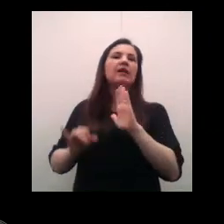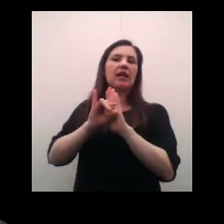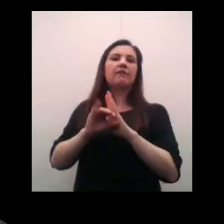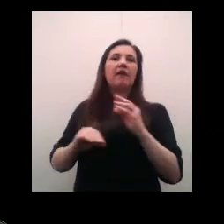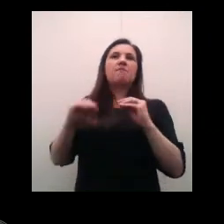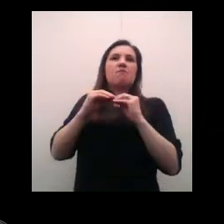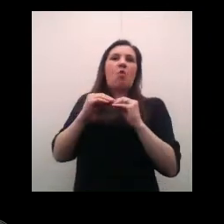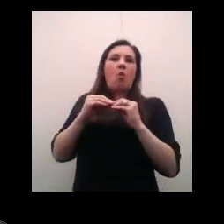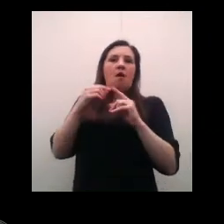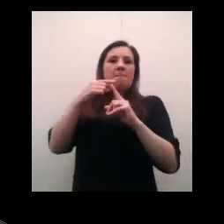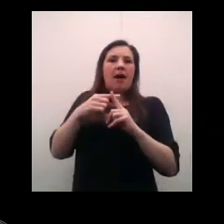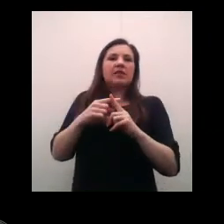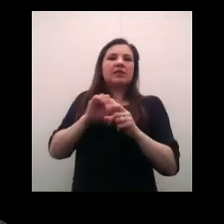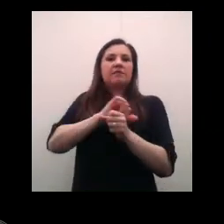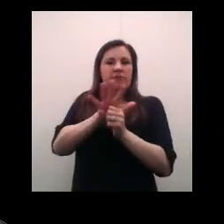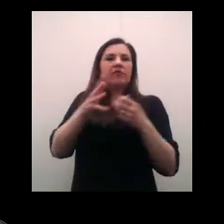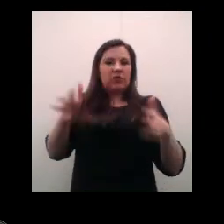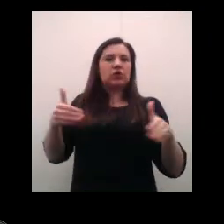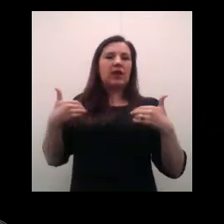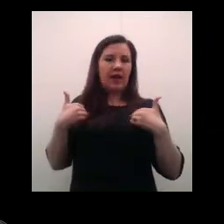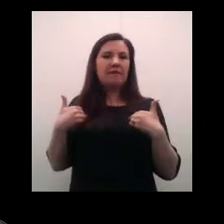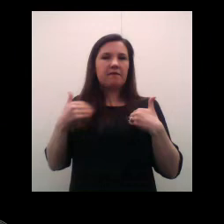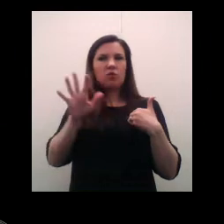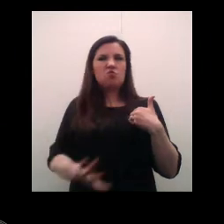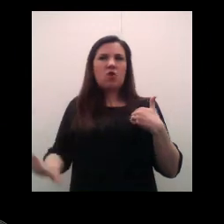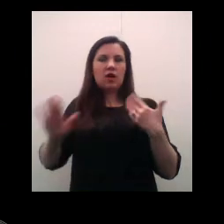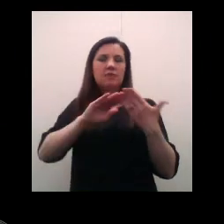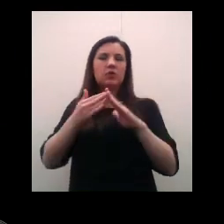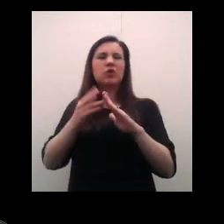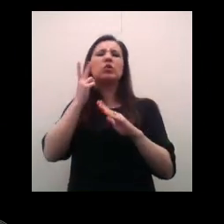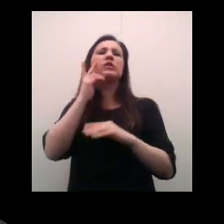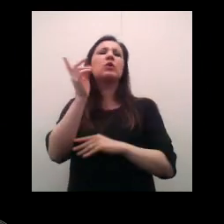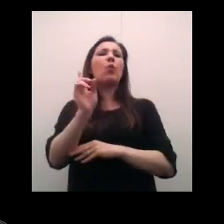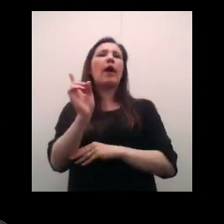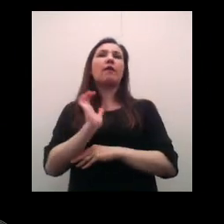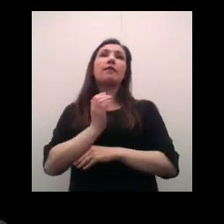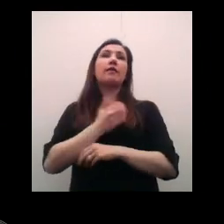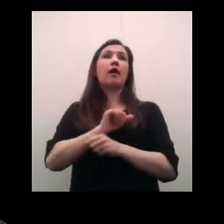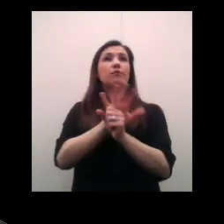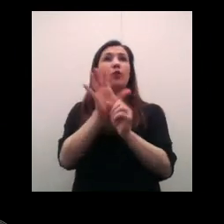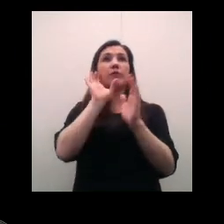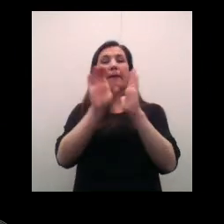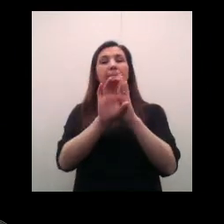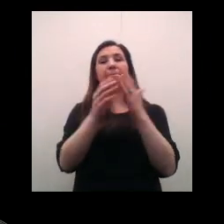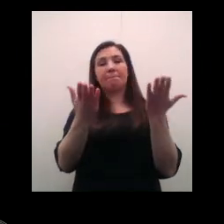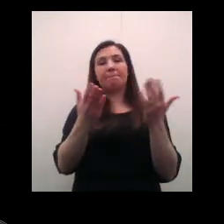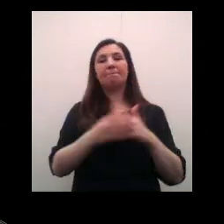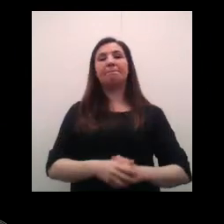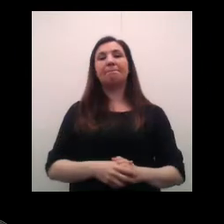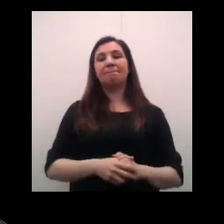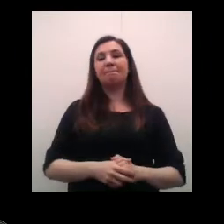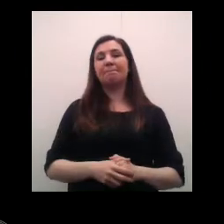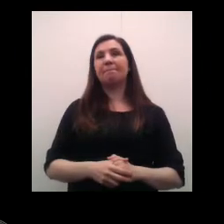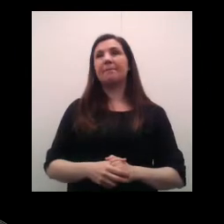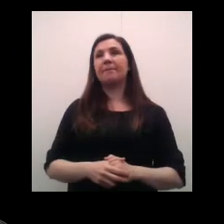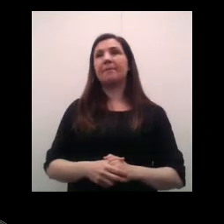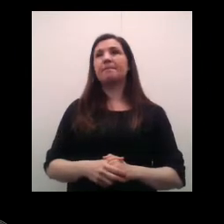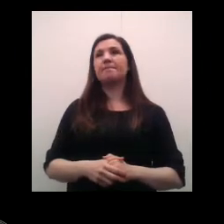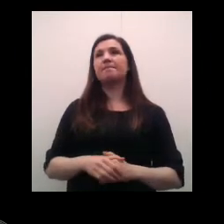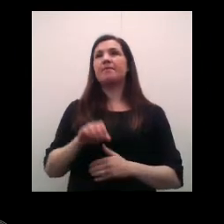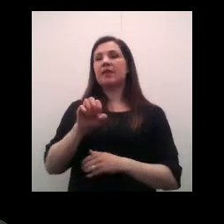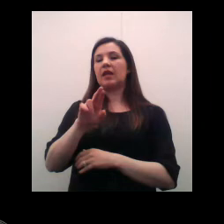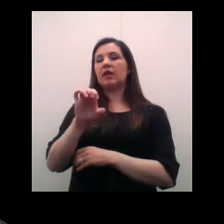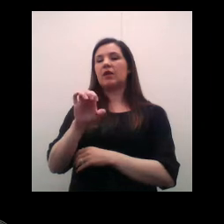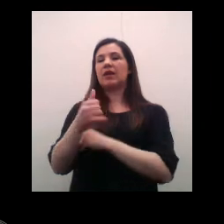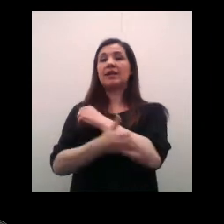more positive cases across our community. And you can keep track of where they are on our COVID map. Erie County responds. We